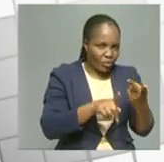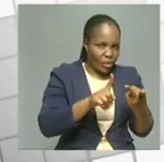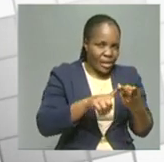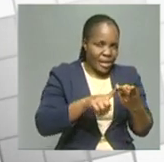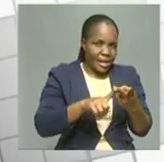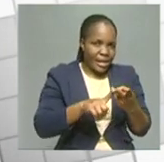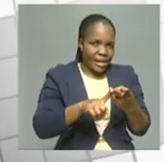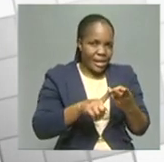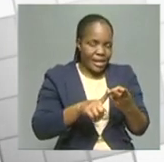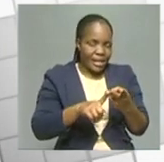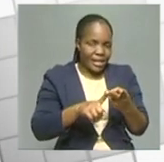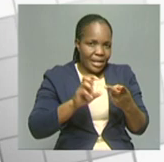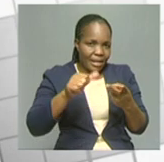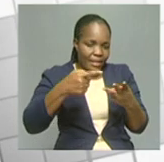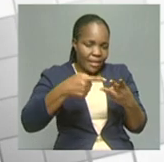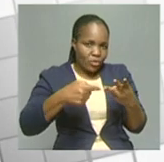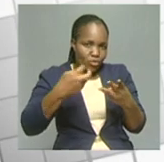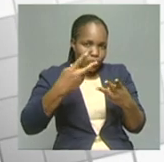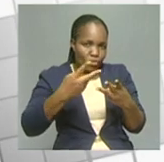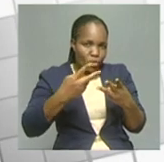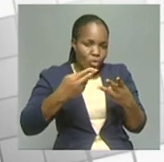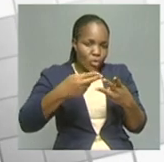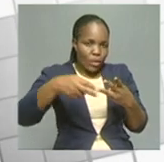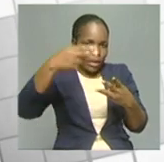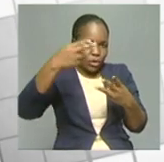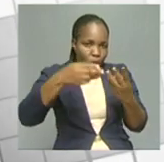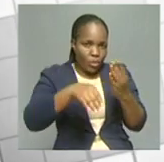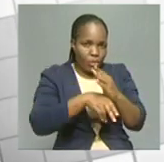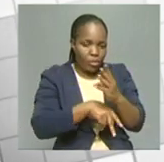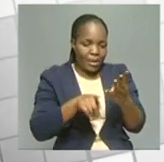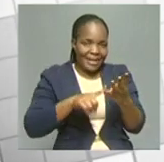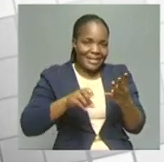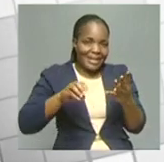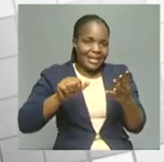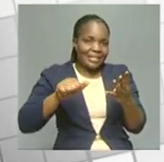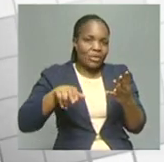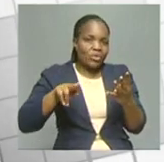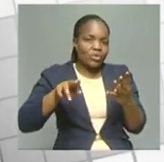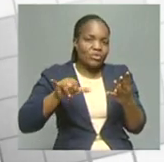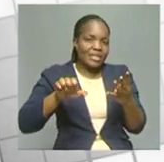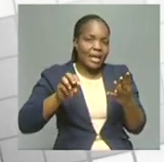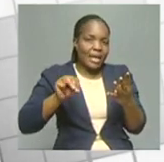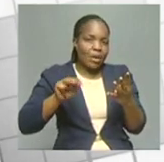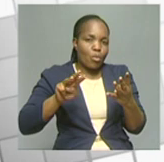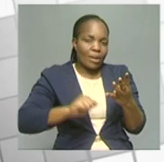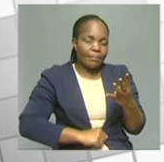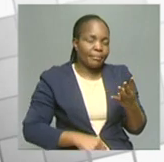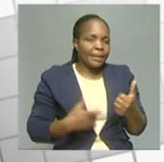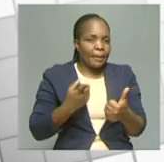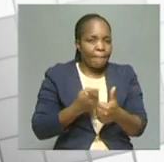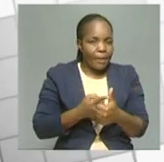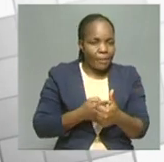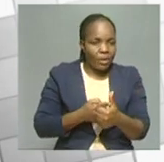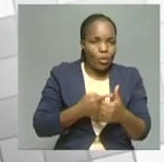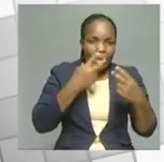Combined and Dama Junior Primary, then Sauyemwa. Okay, actually what we did, we managed to